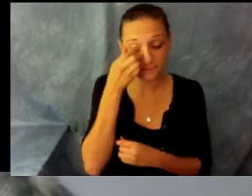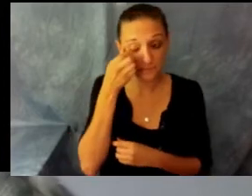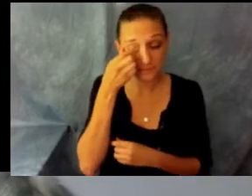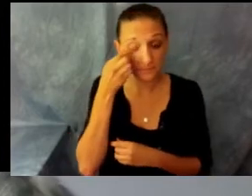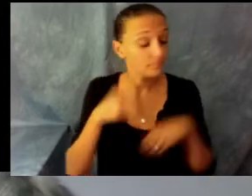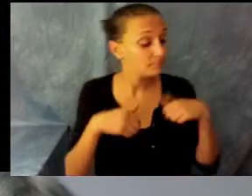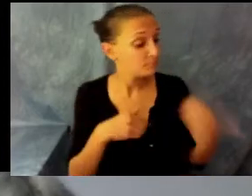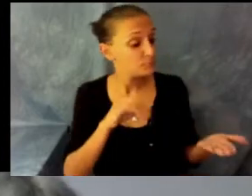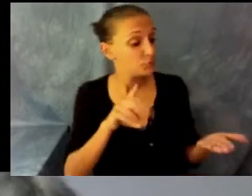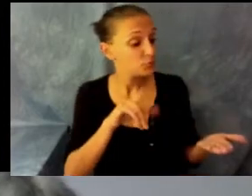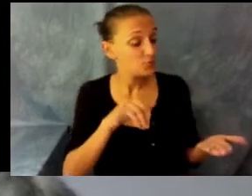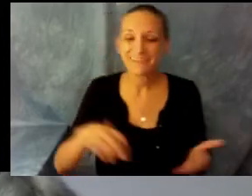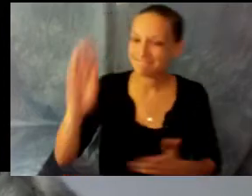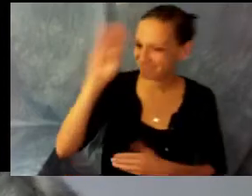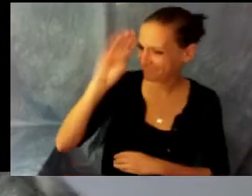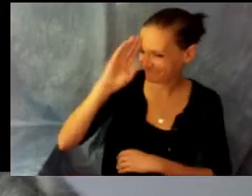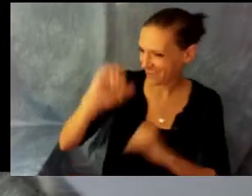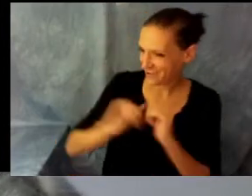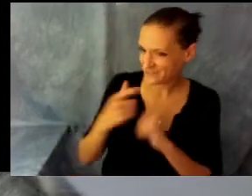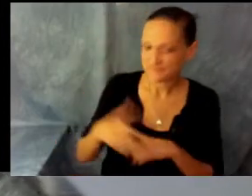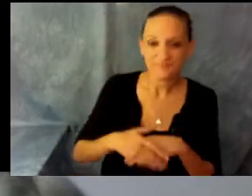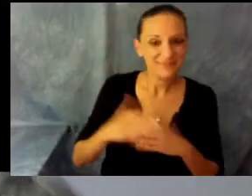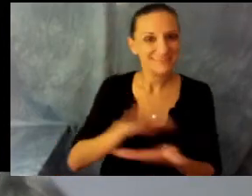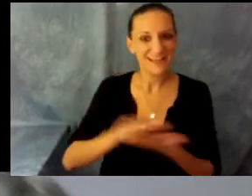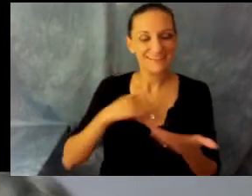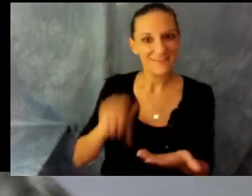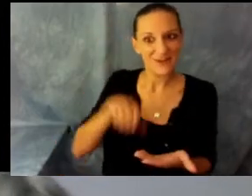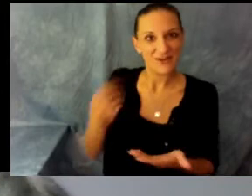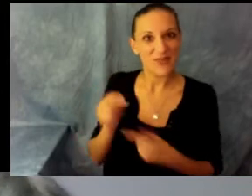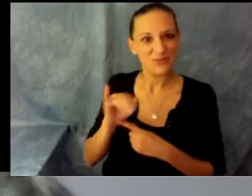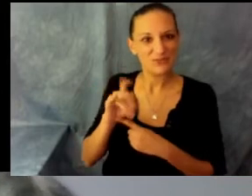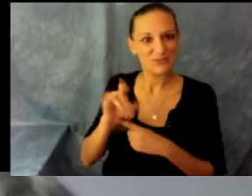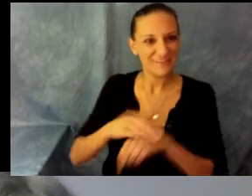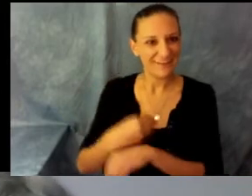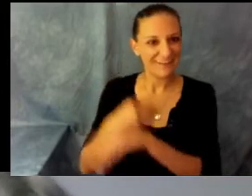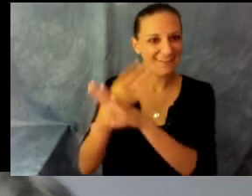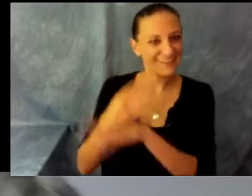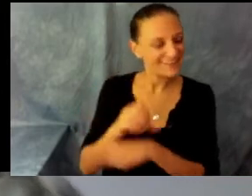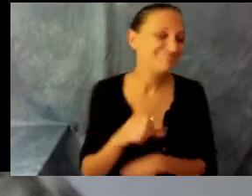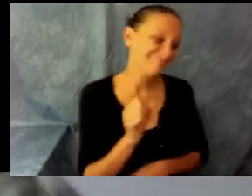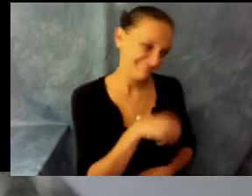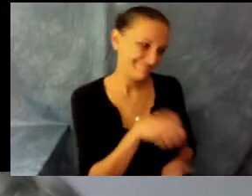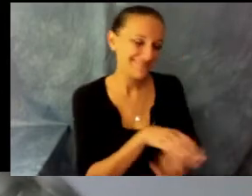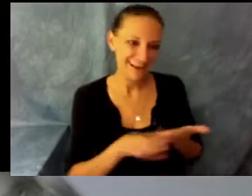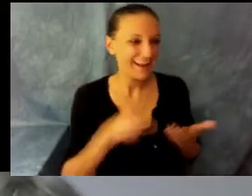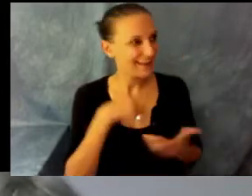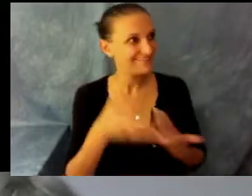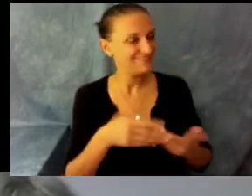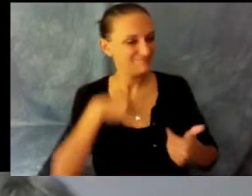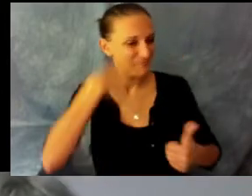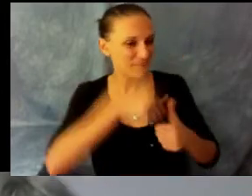Julie? Hi, how are you, Julie? It's so nice to have another Julie on a call. I know, it is. I can remember your name.